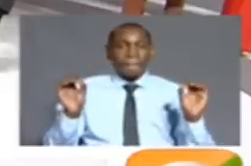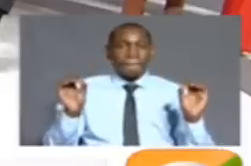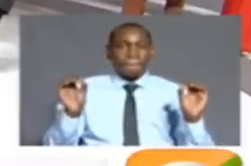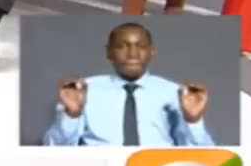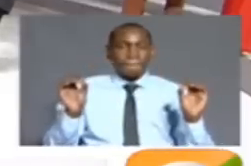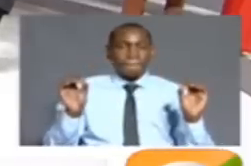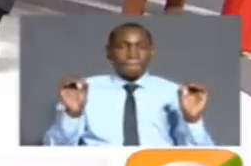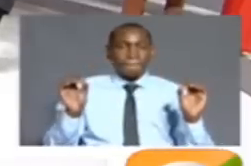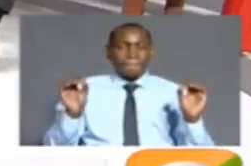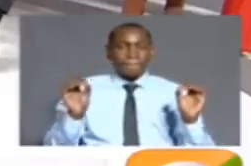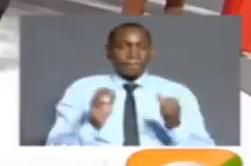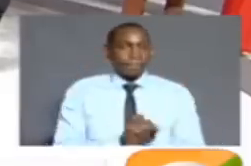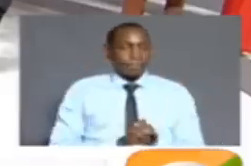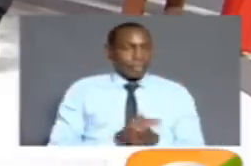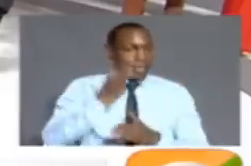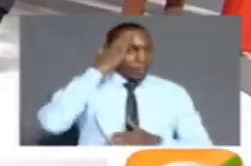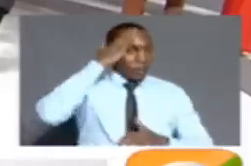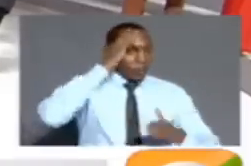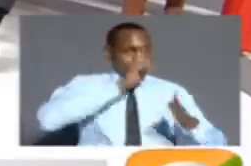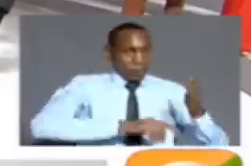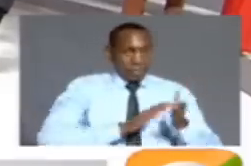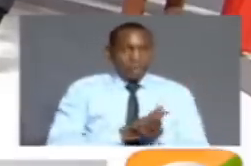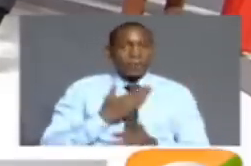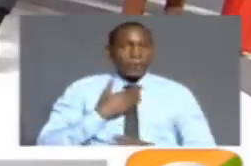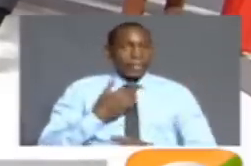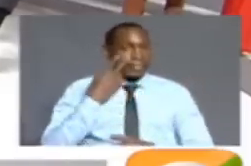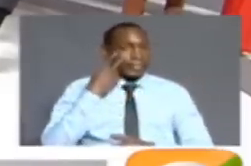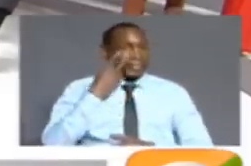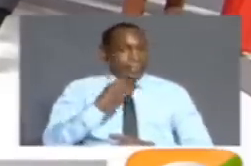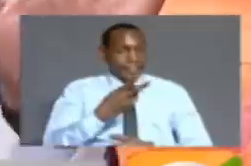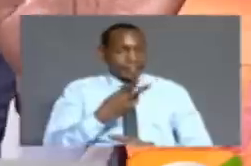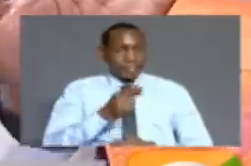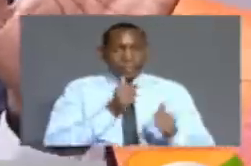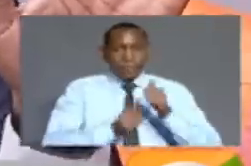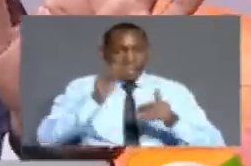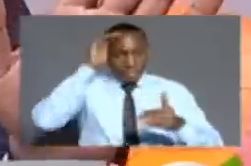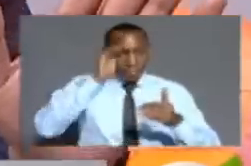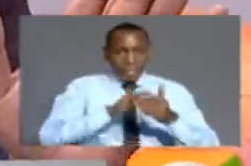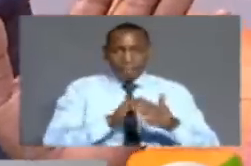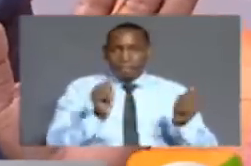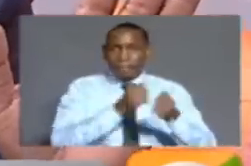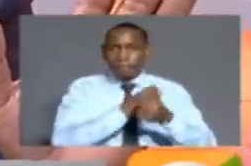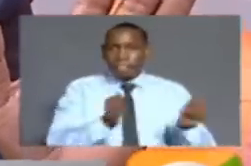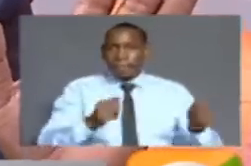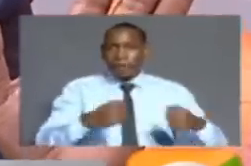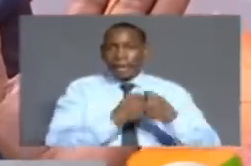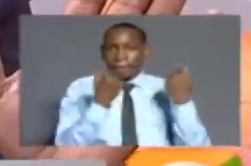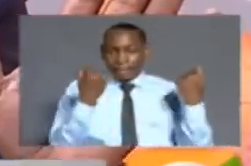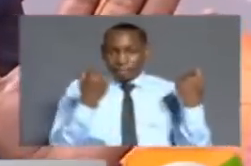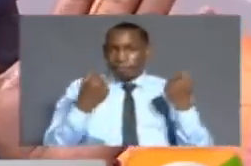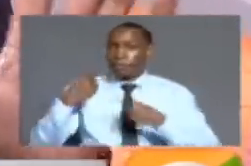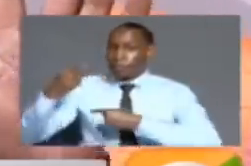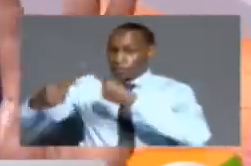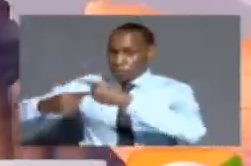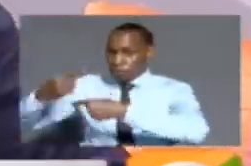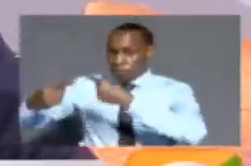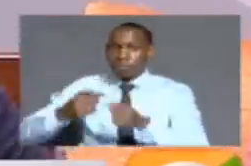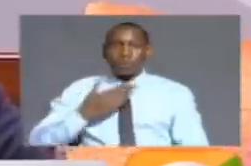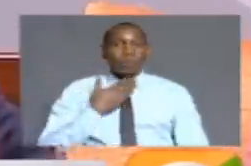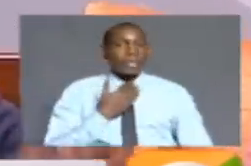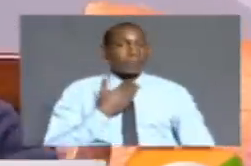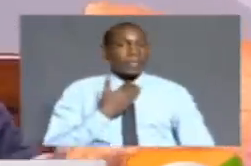let me put it this way, Jeff. You know what? What? I want to see, which I don't believe it's ever going to happen. Go on. Okay? But I just want to